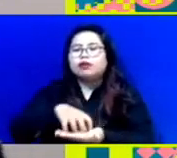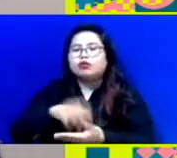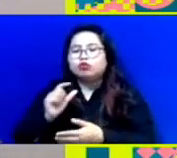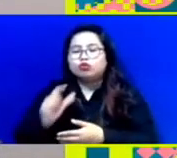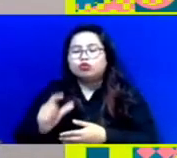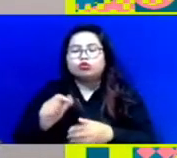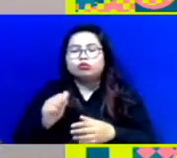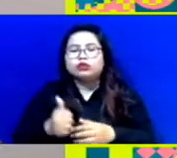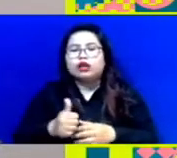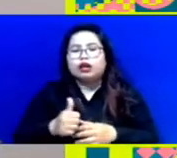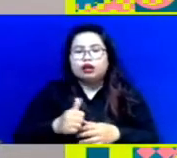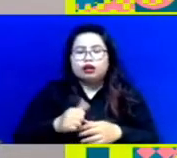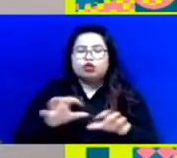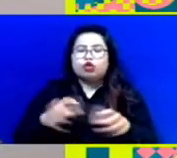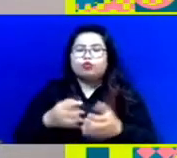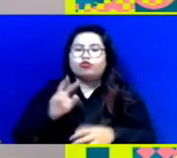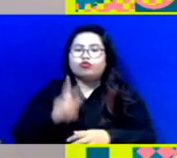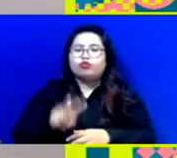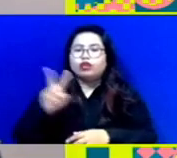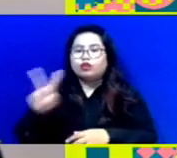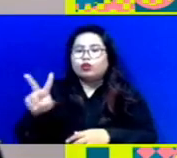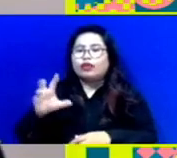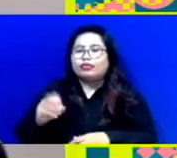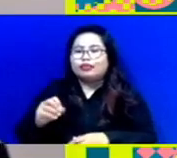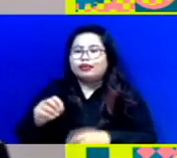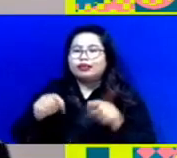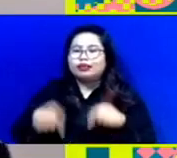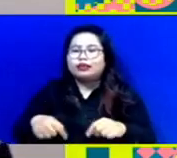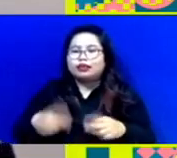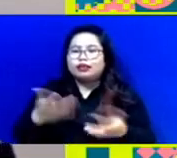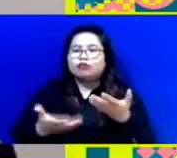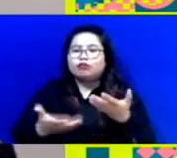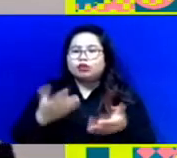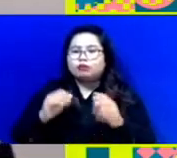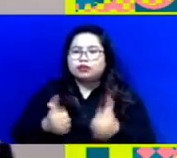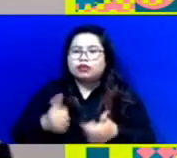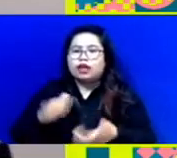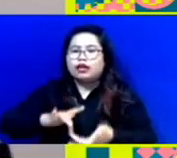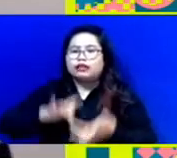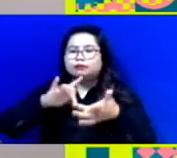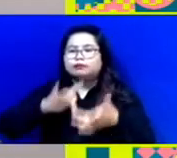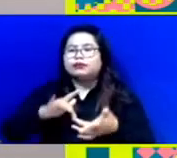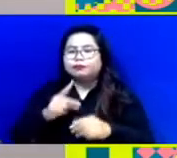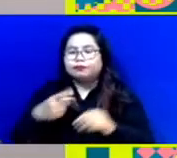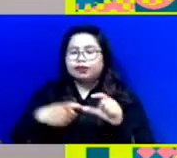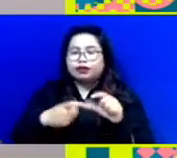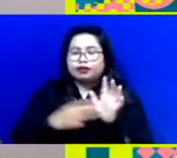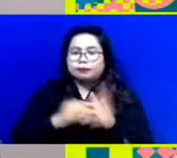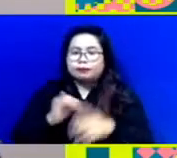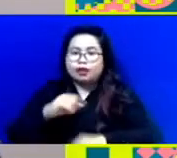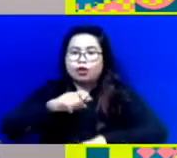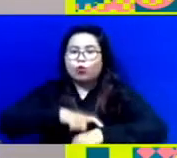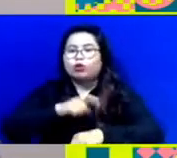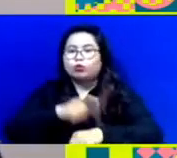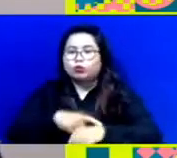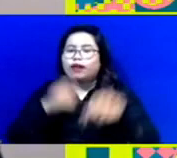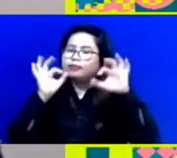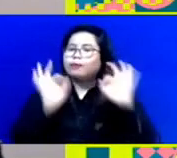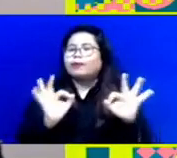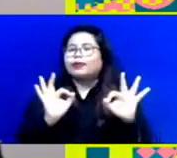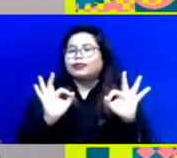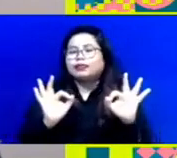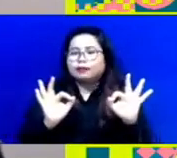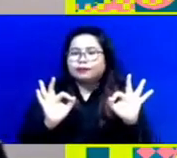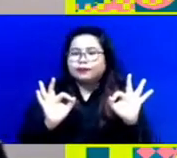must and will be official soon. And at timing couldn't be neither better nor more urgent. I'd also like to thank